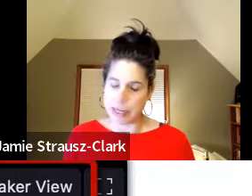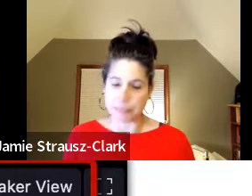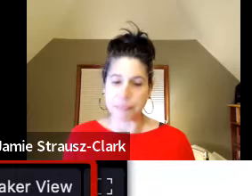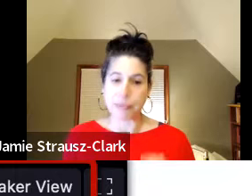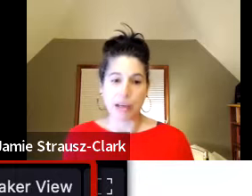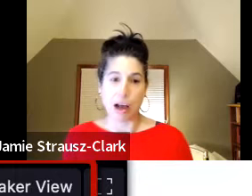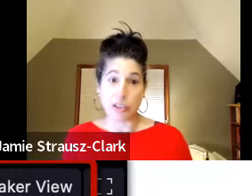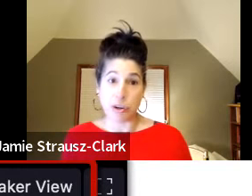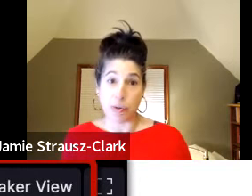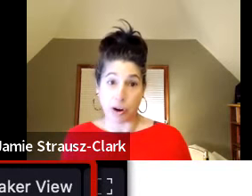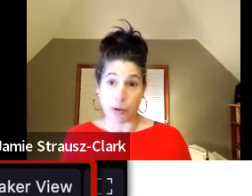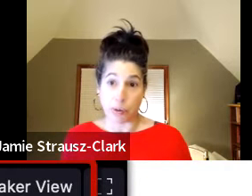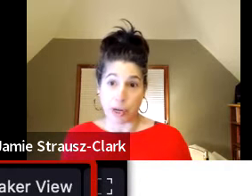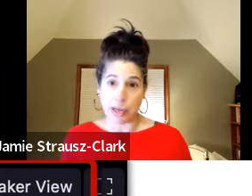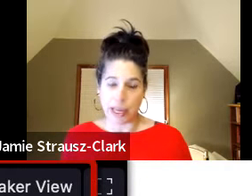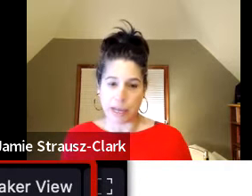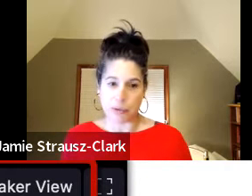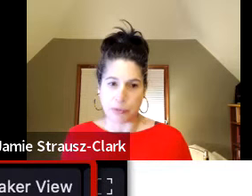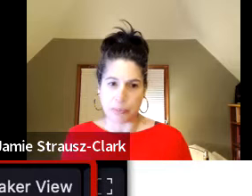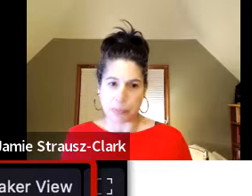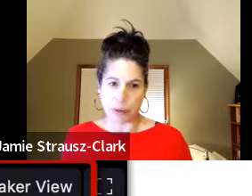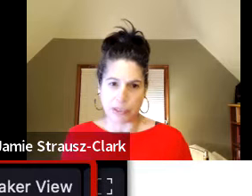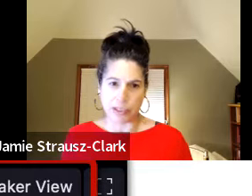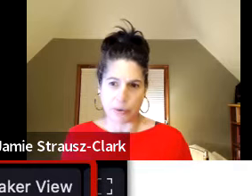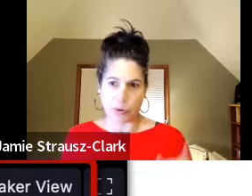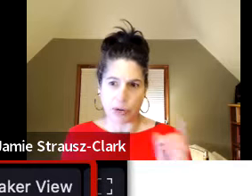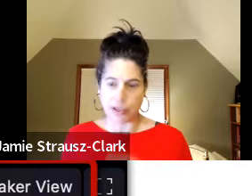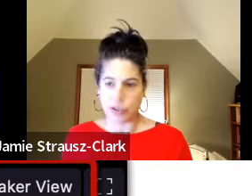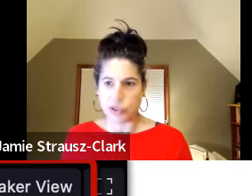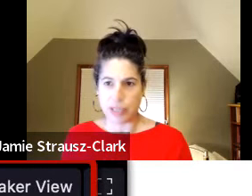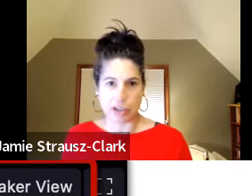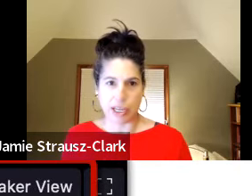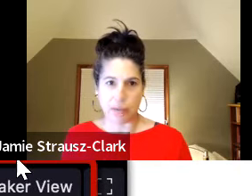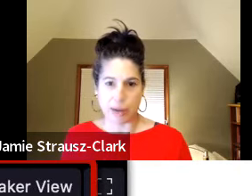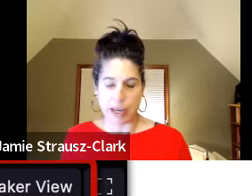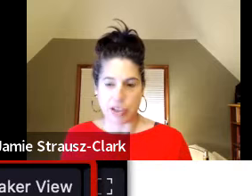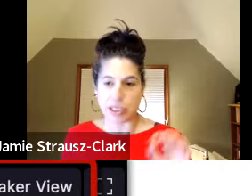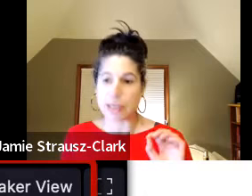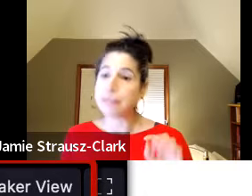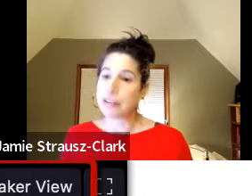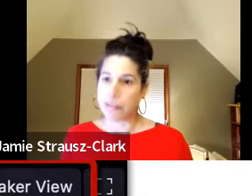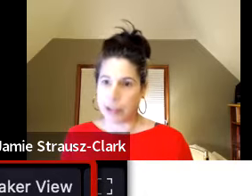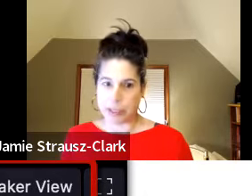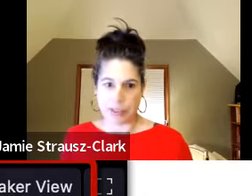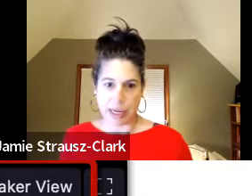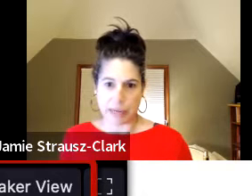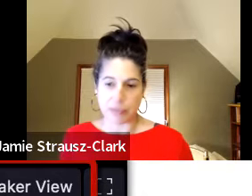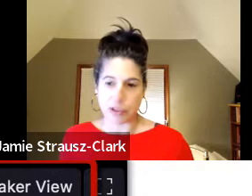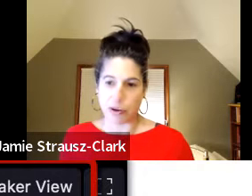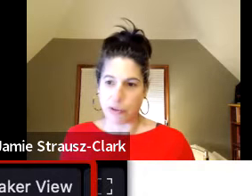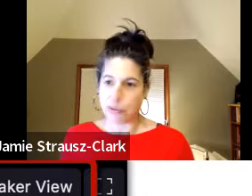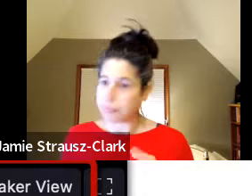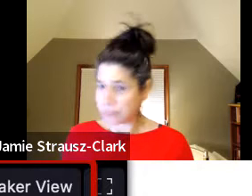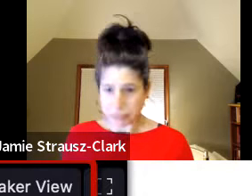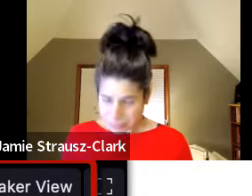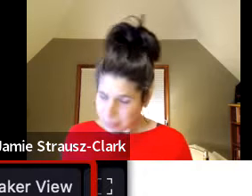tonight's meeting. Also, we are recording, and we will be posting the recording to the HCA web pages following this meeting. So